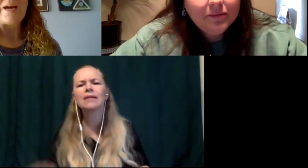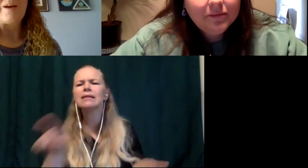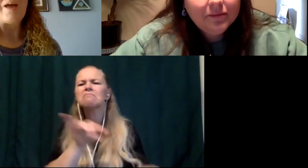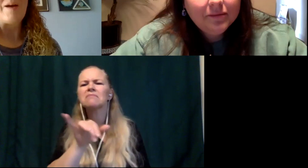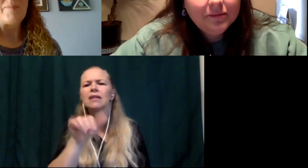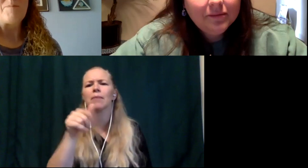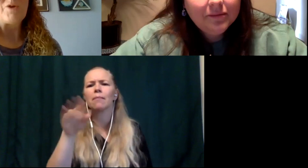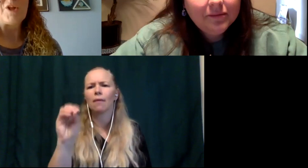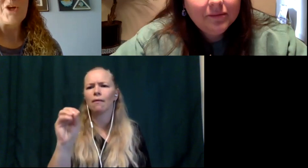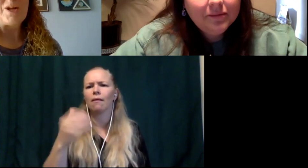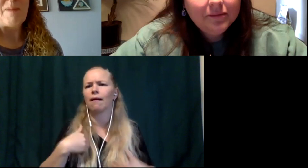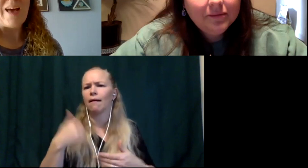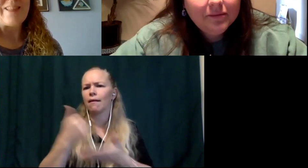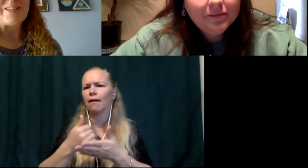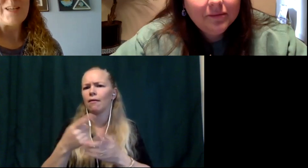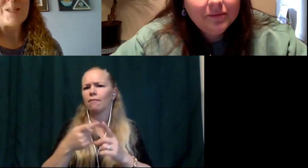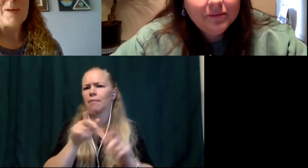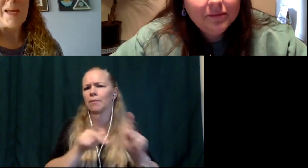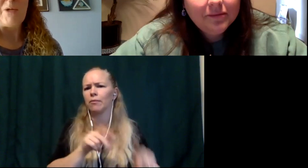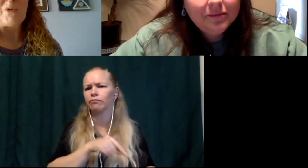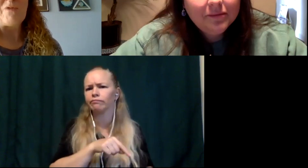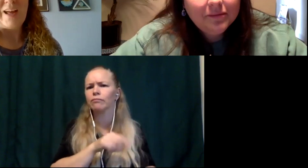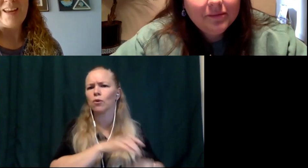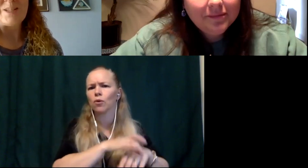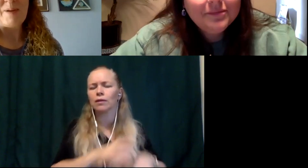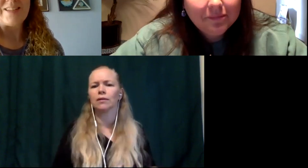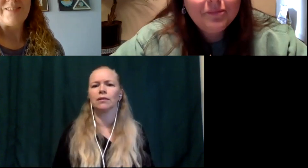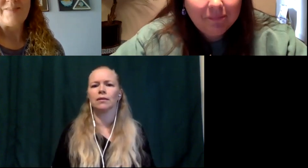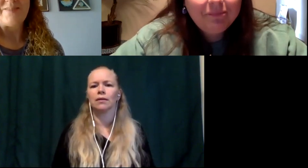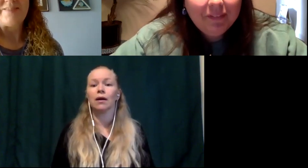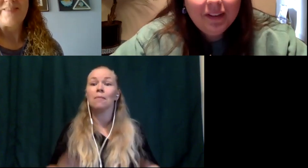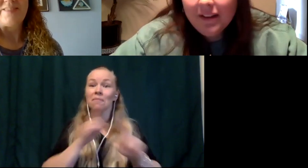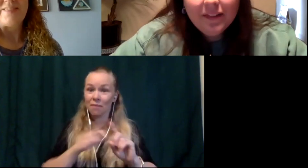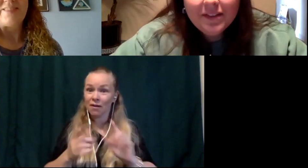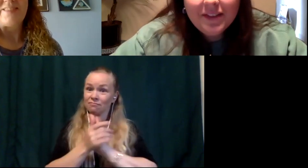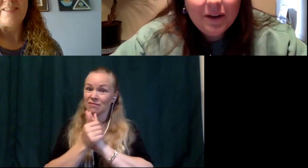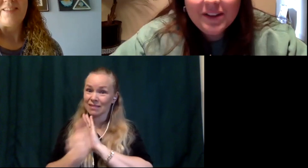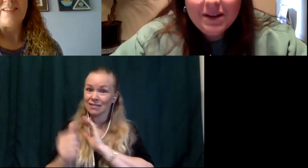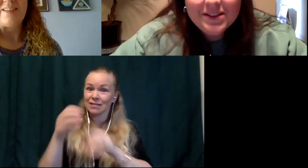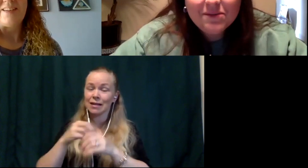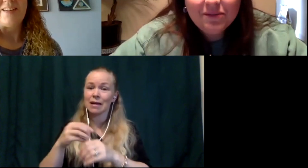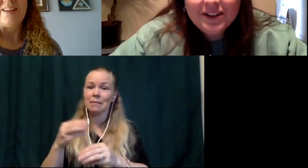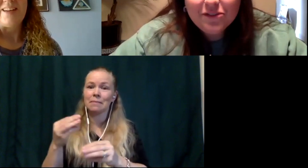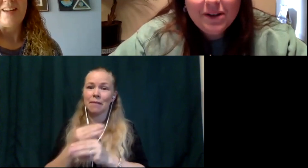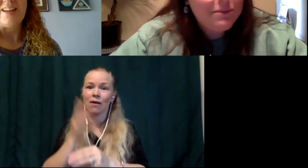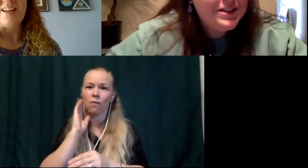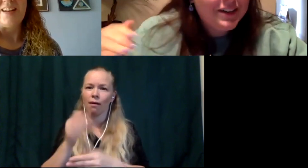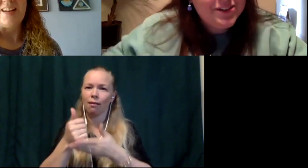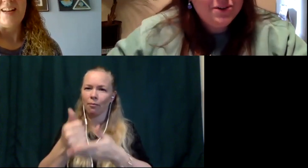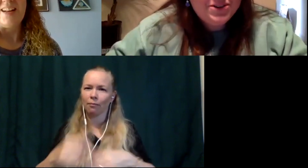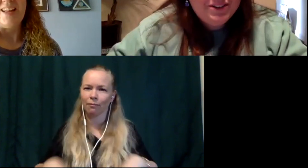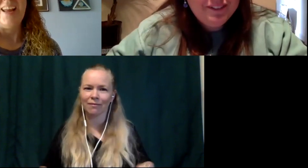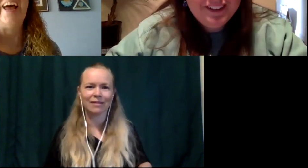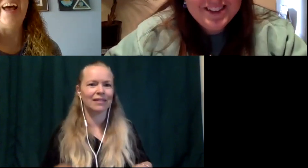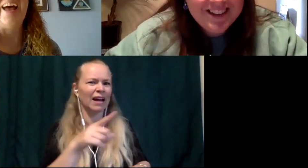but yeah, being really good in math is a big help with flying in space. I don't think space flight is for me. I'm going to stick to